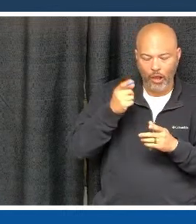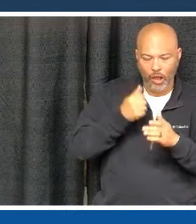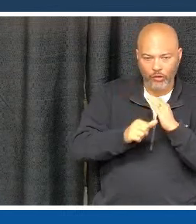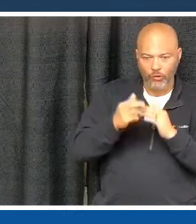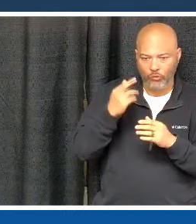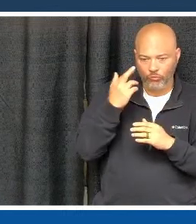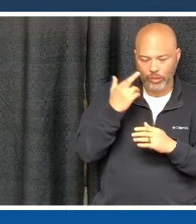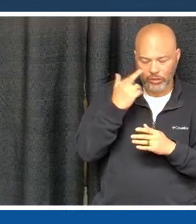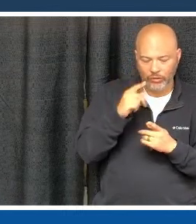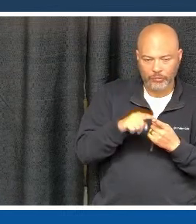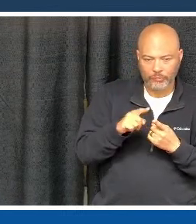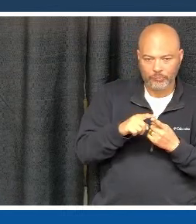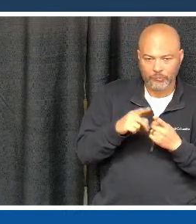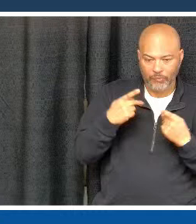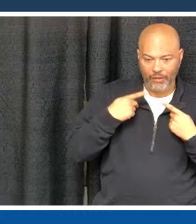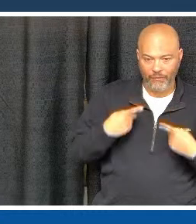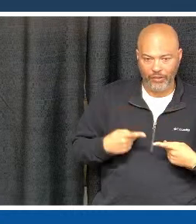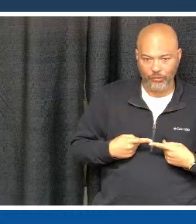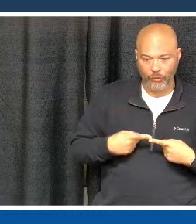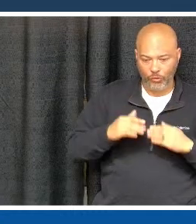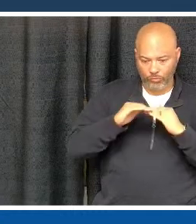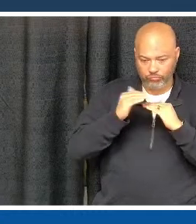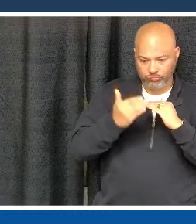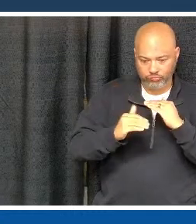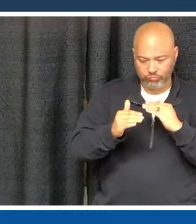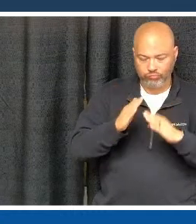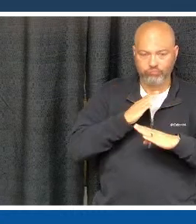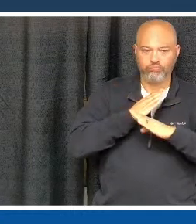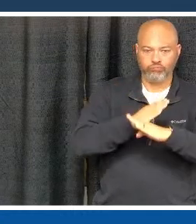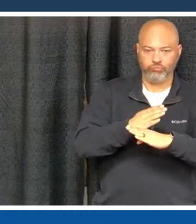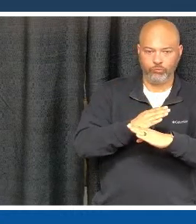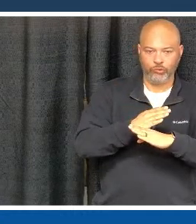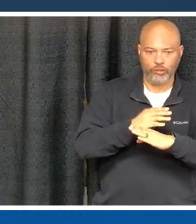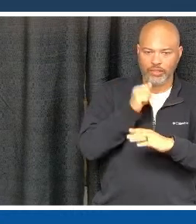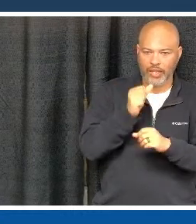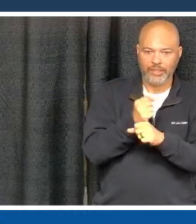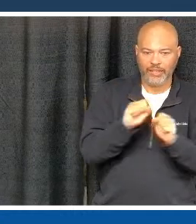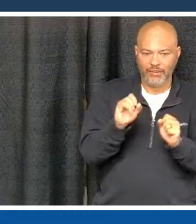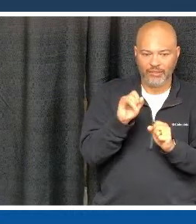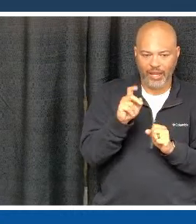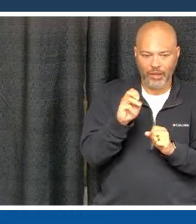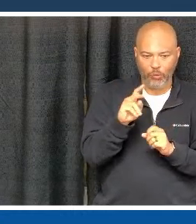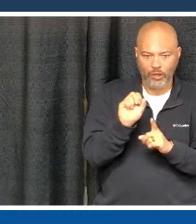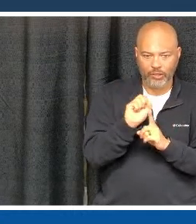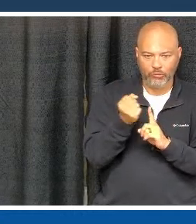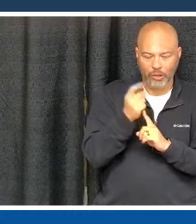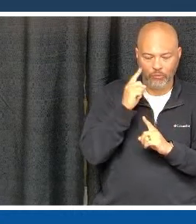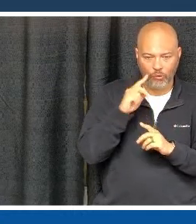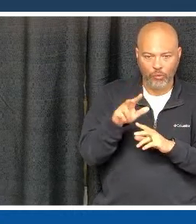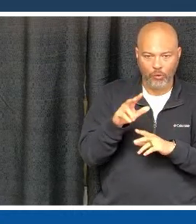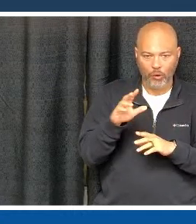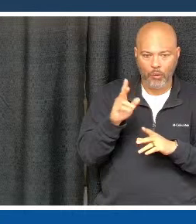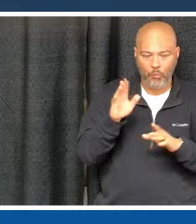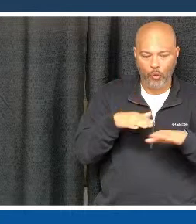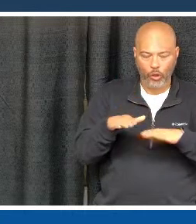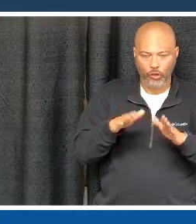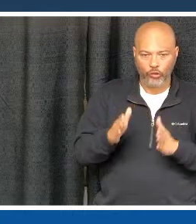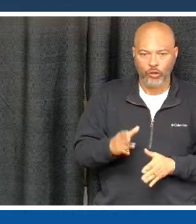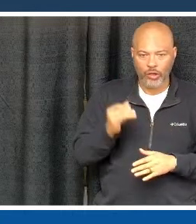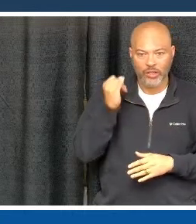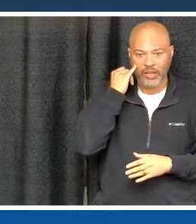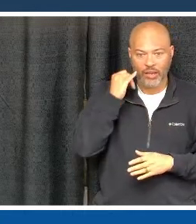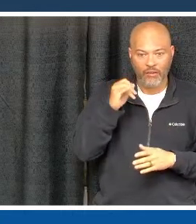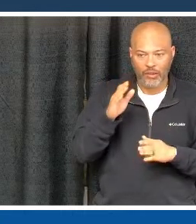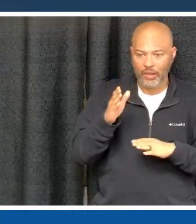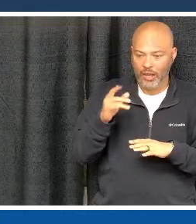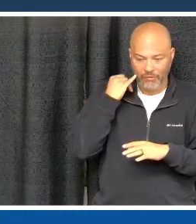conditions: where physical and topographic constraints would create unsafe sidewalk conditions for pedestrians. If the developing party does